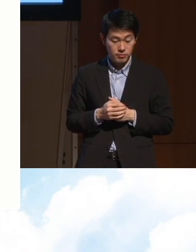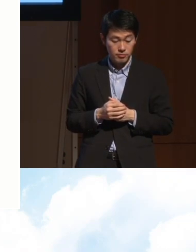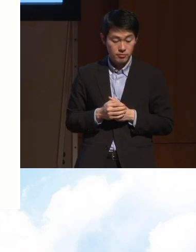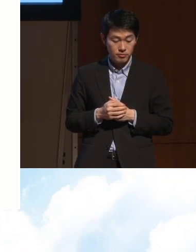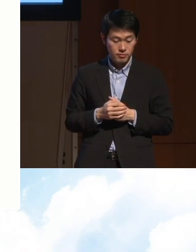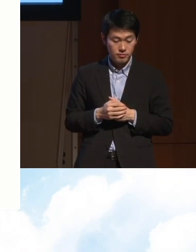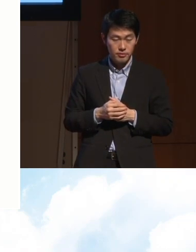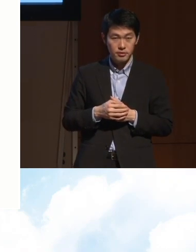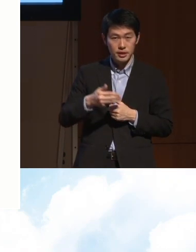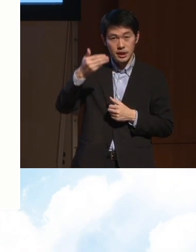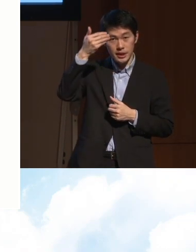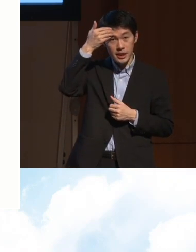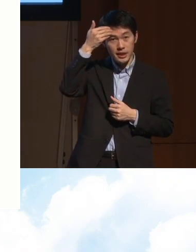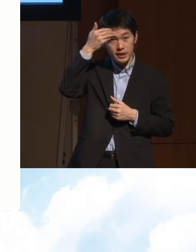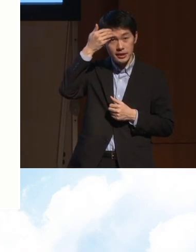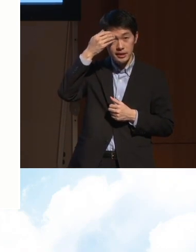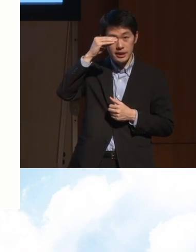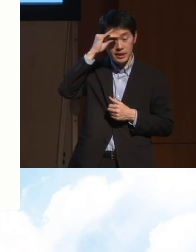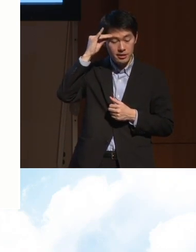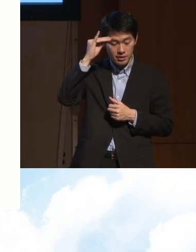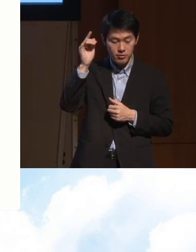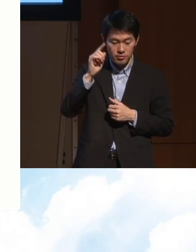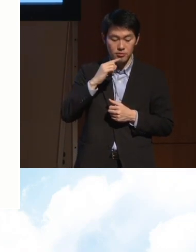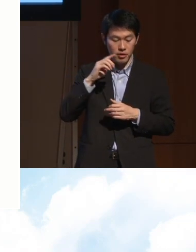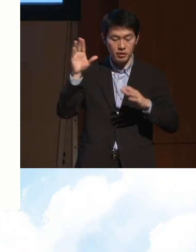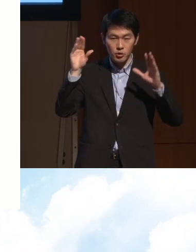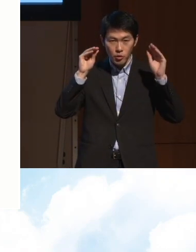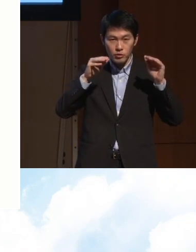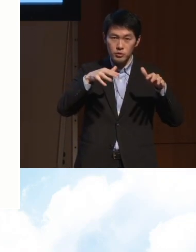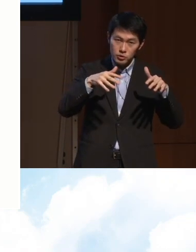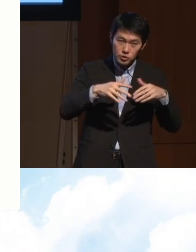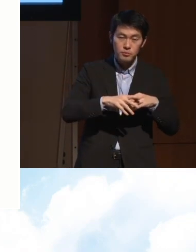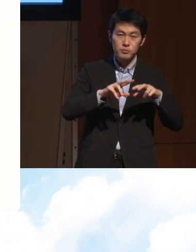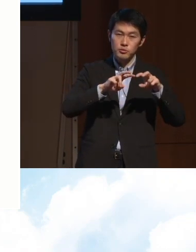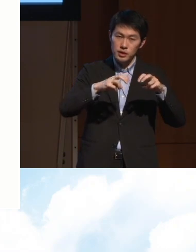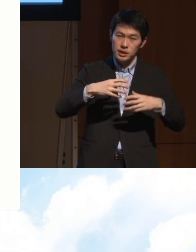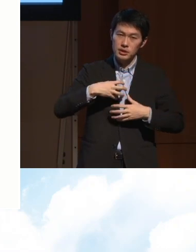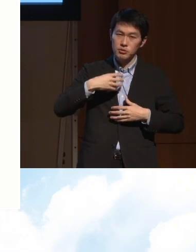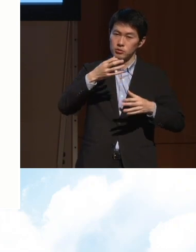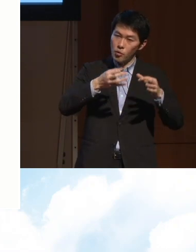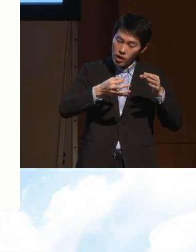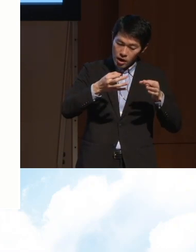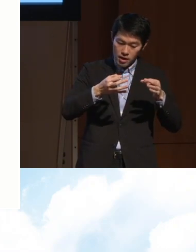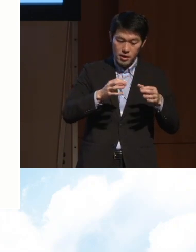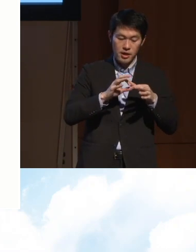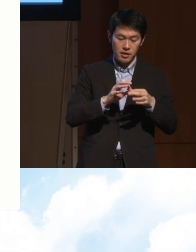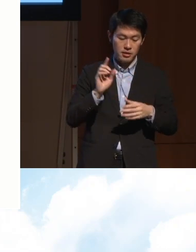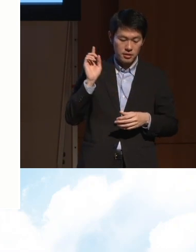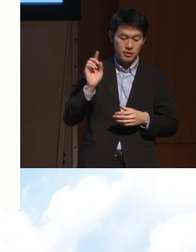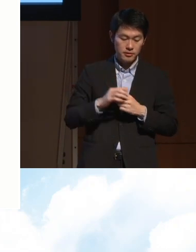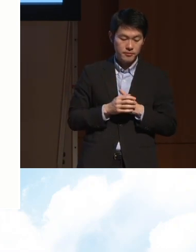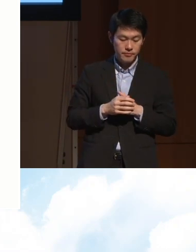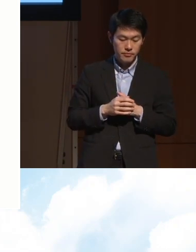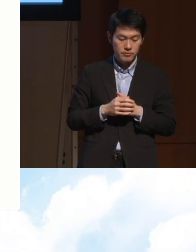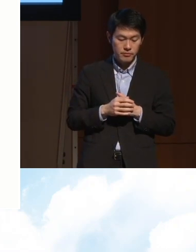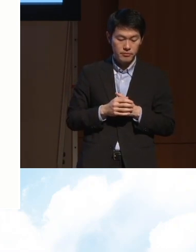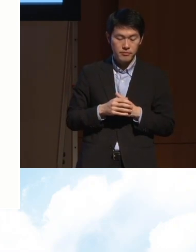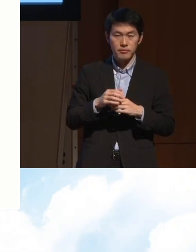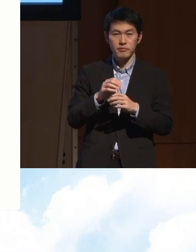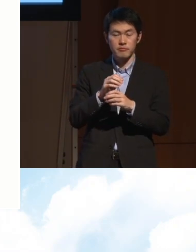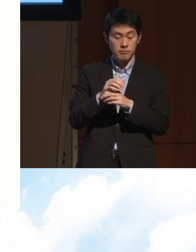information, it is expected to strengthen emergency preparedness and responses,